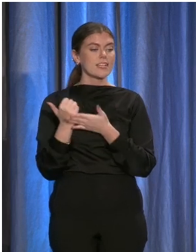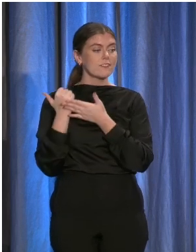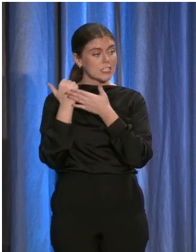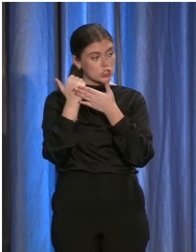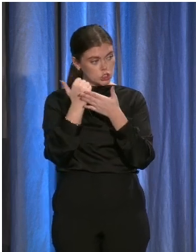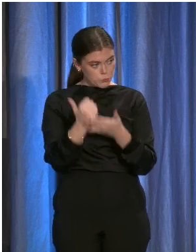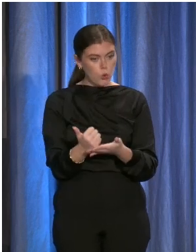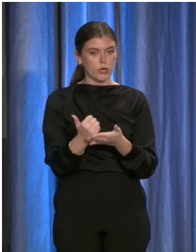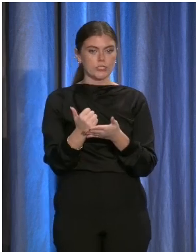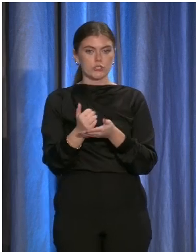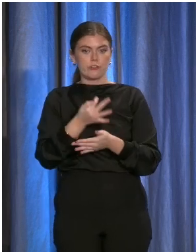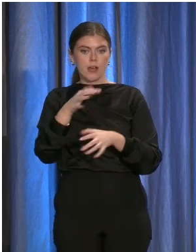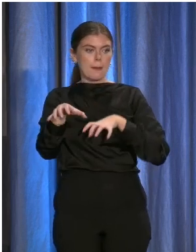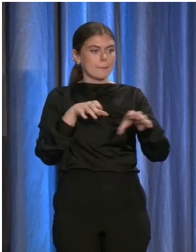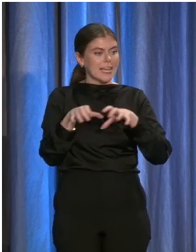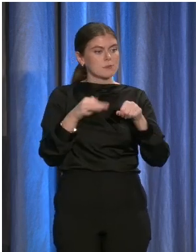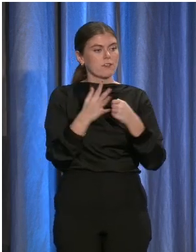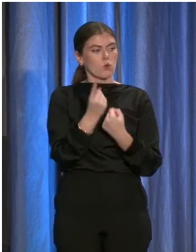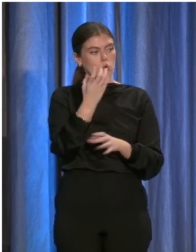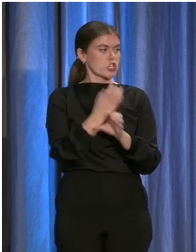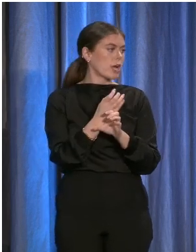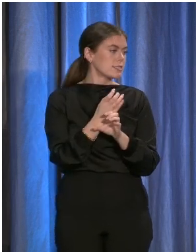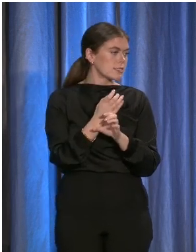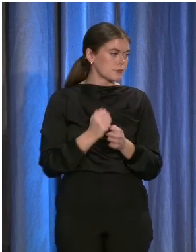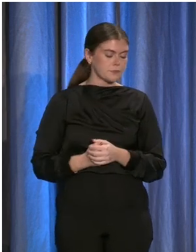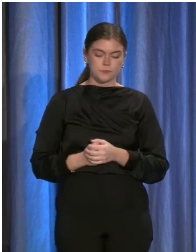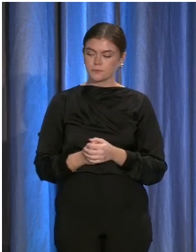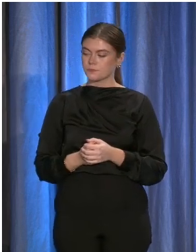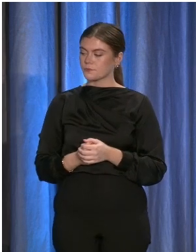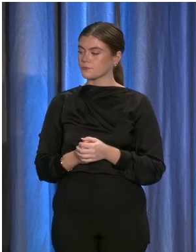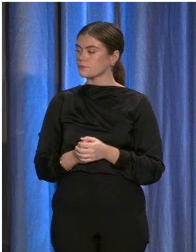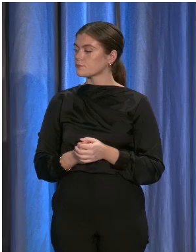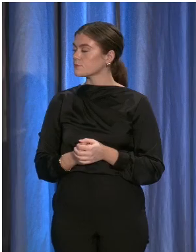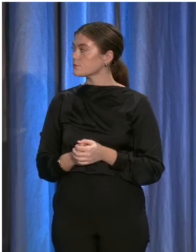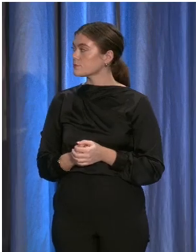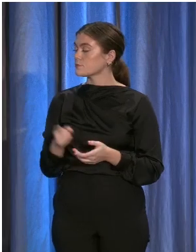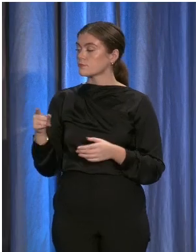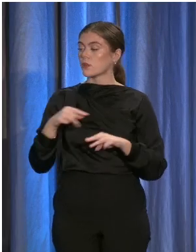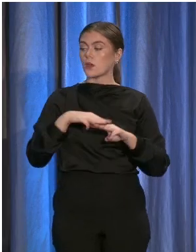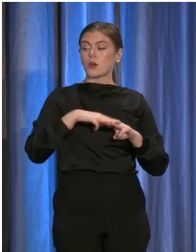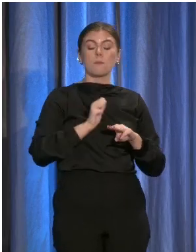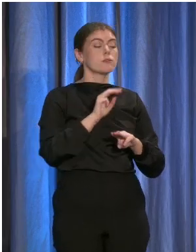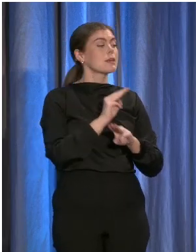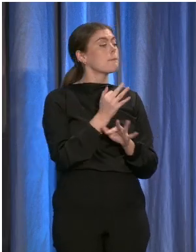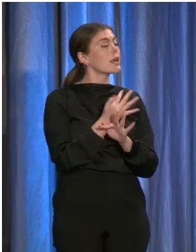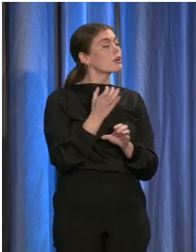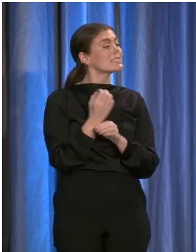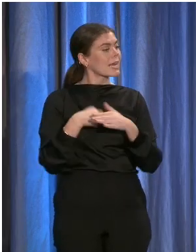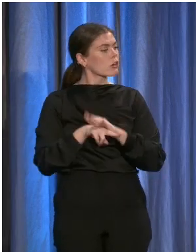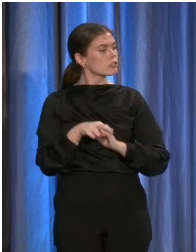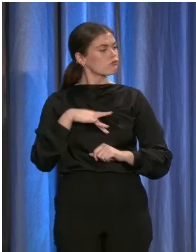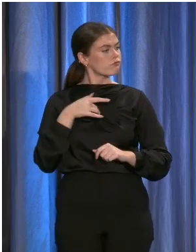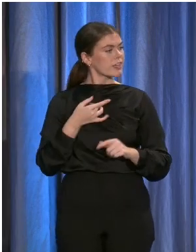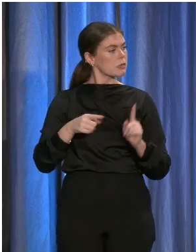in finding a placement for that child. A majority of parent carers were positive about how